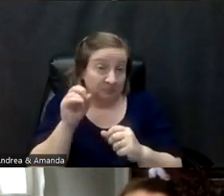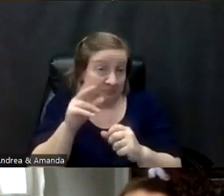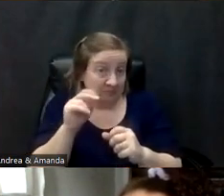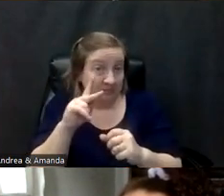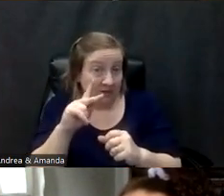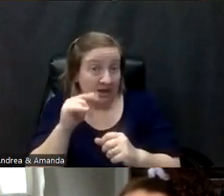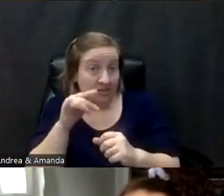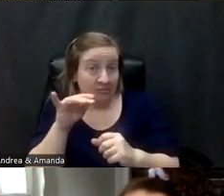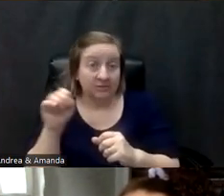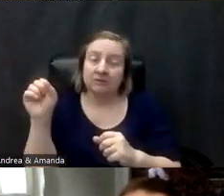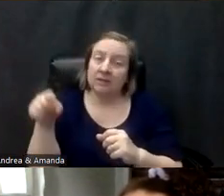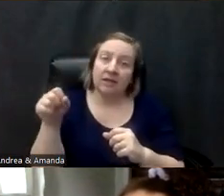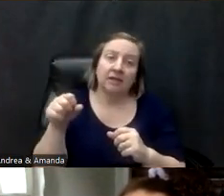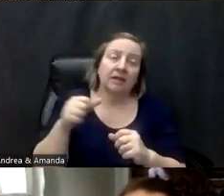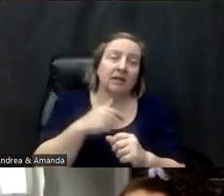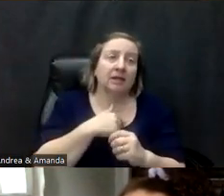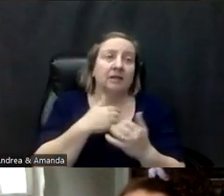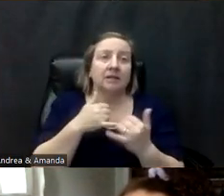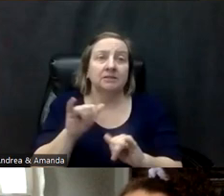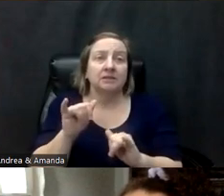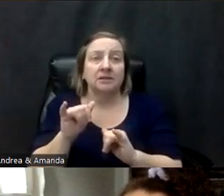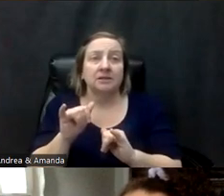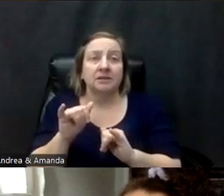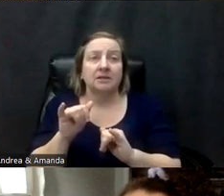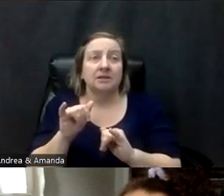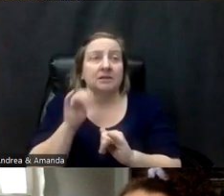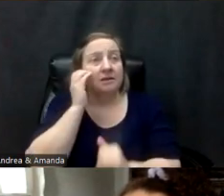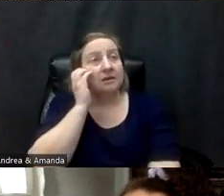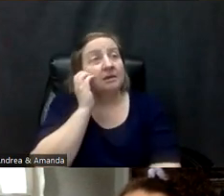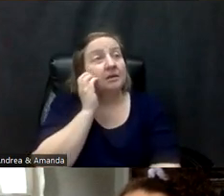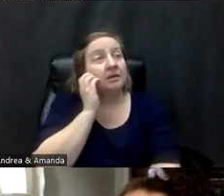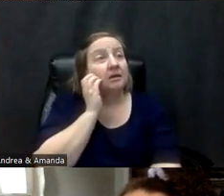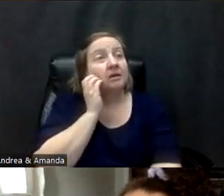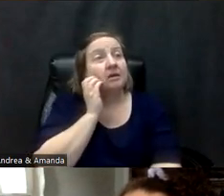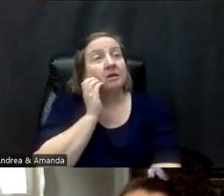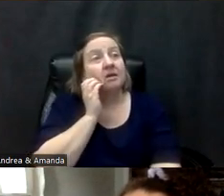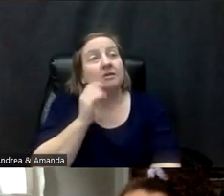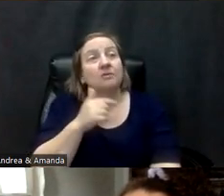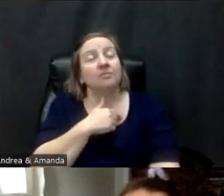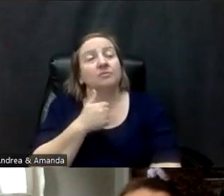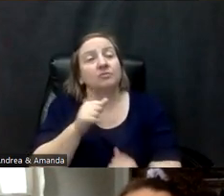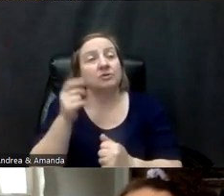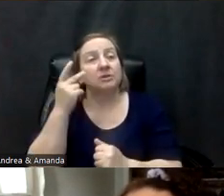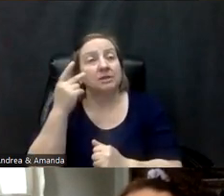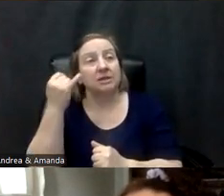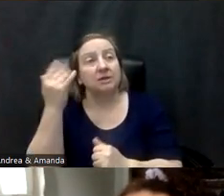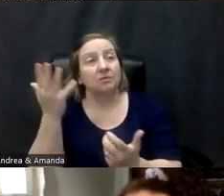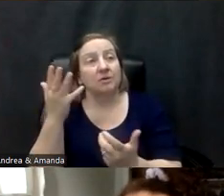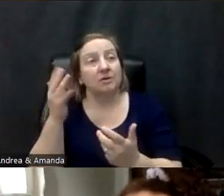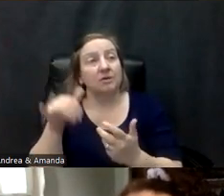Catherine? Yeah, I'm still cops. So I'm just trying to see what